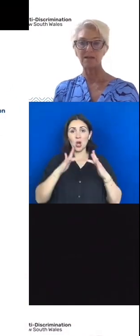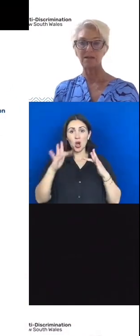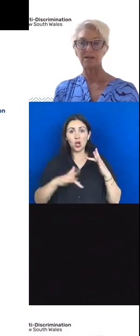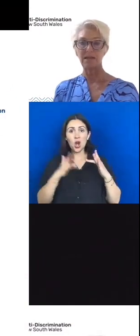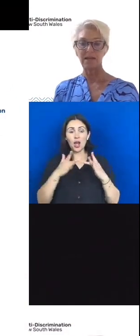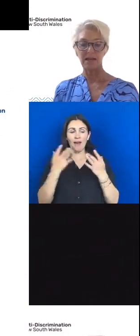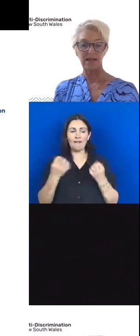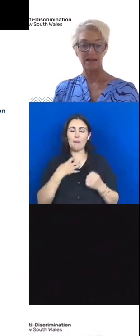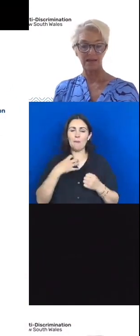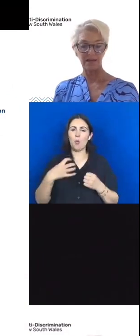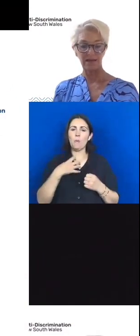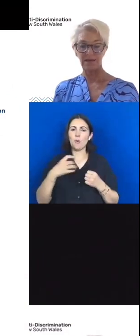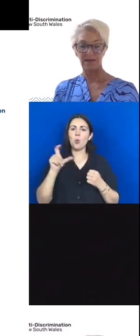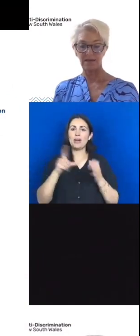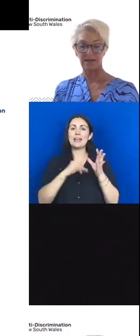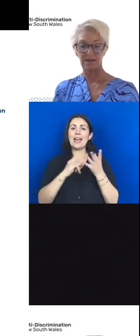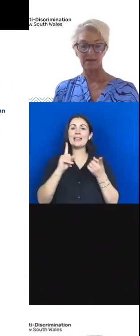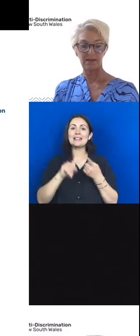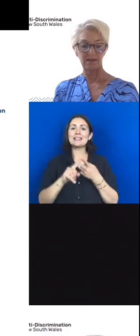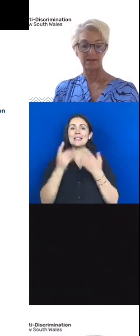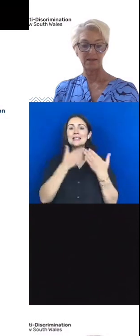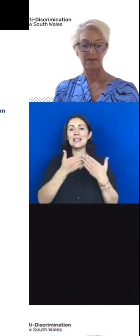website.